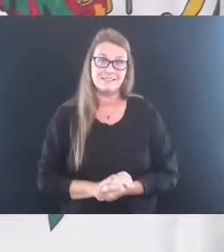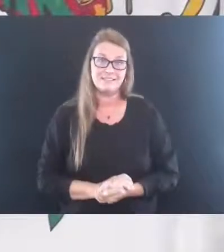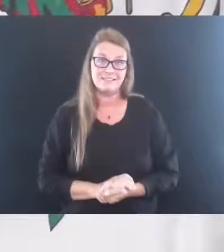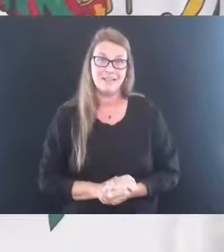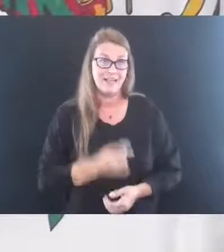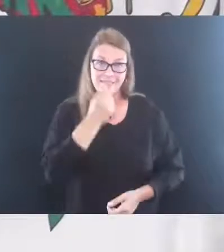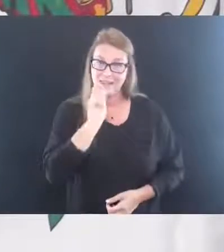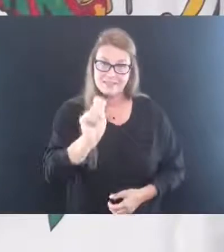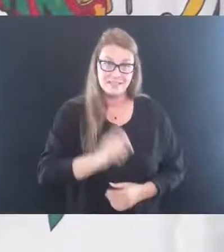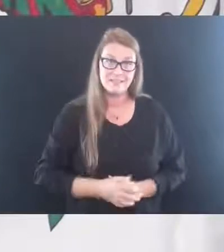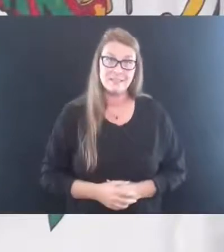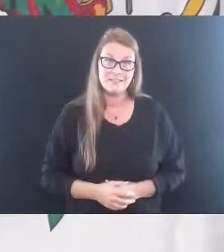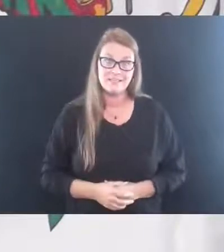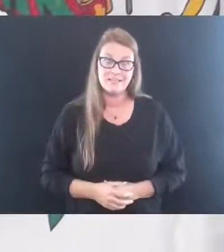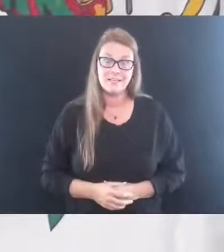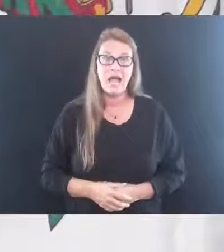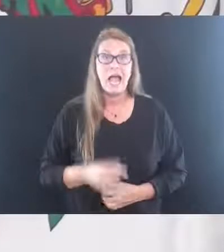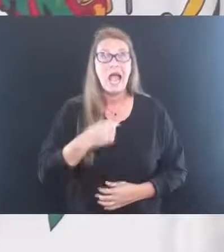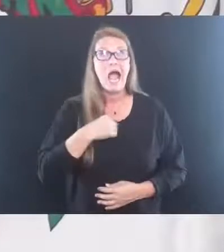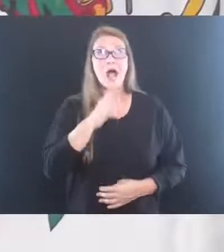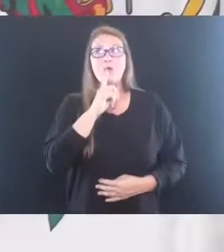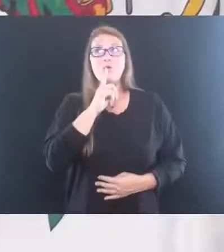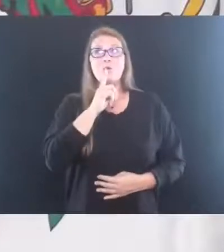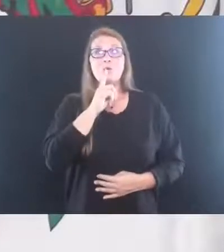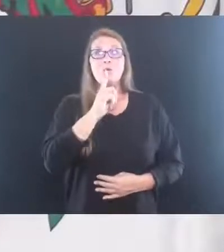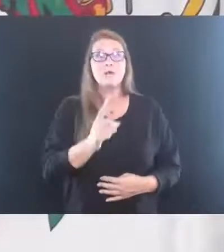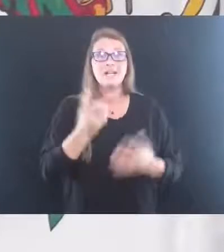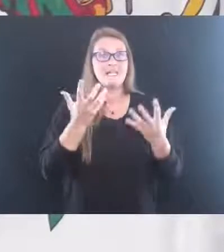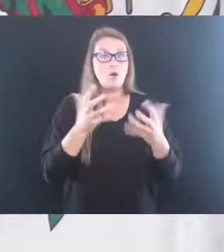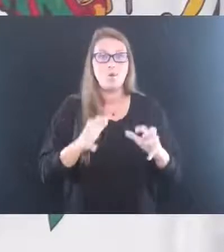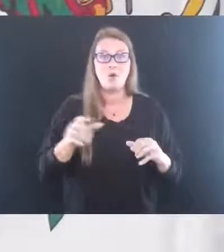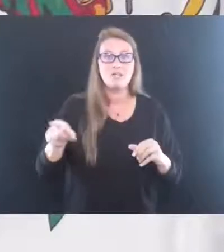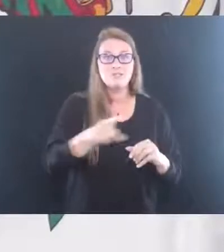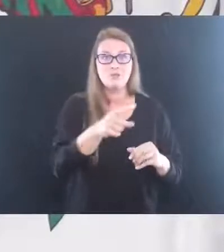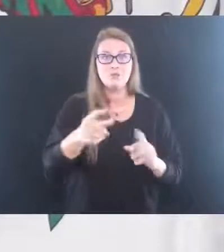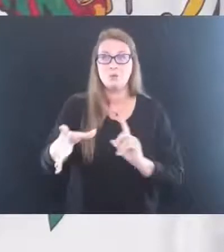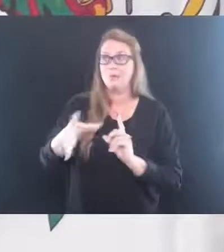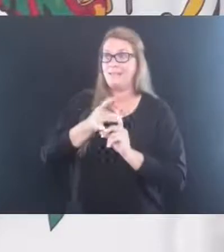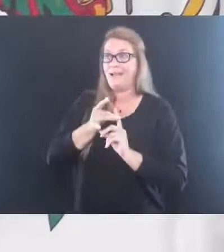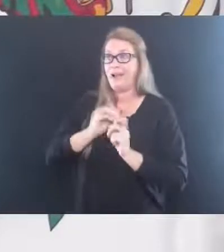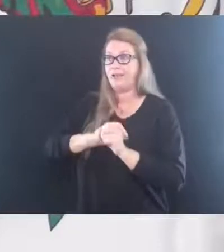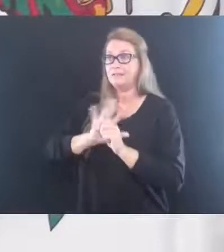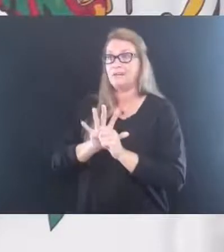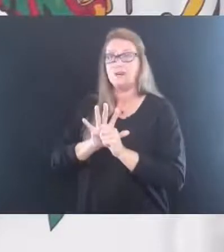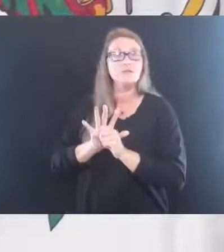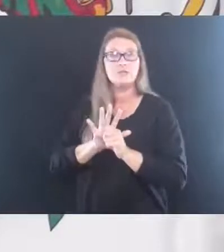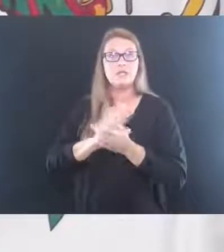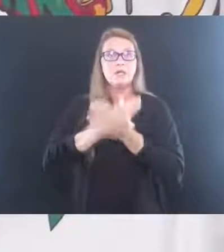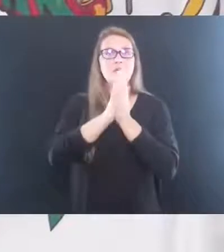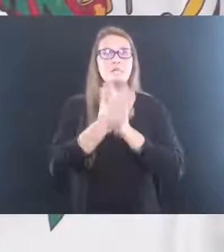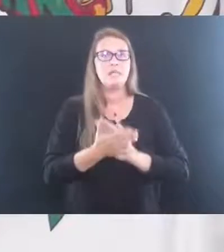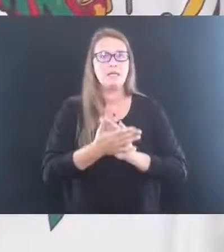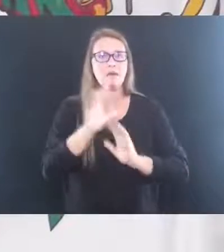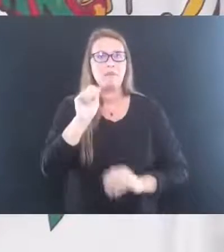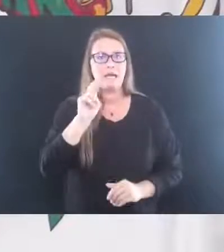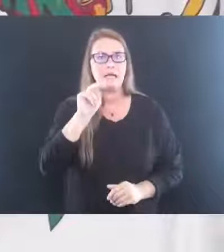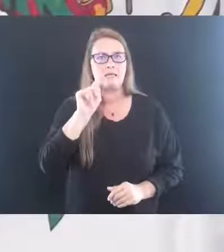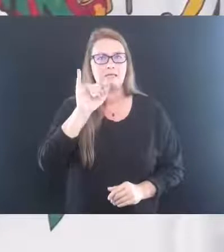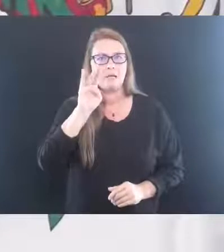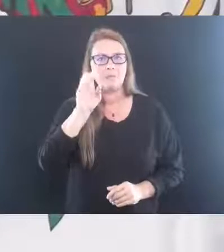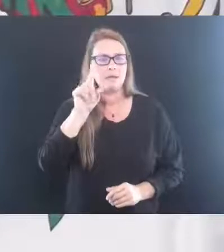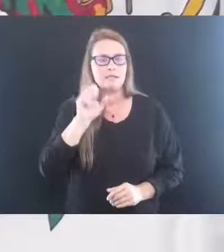of the day, I surely to God above don't want you to get COVID so that you'll have antibodies so that you won't have to get